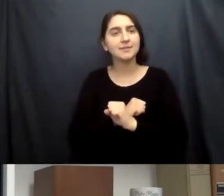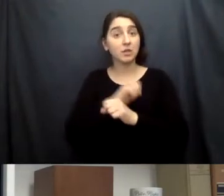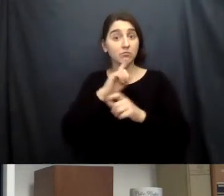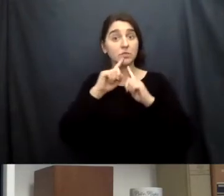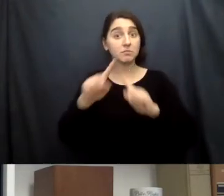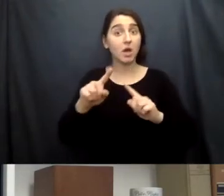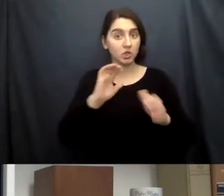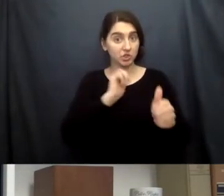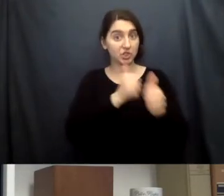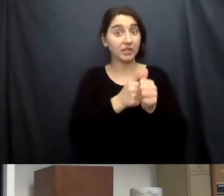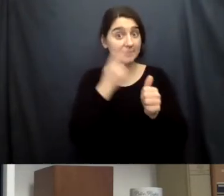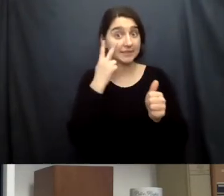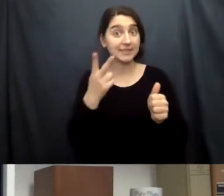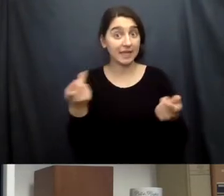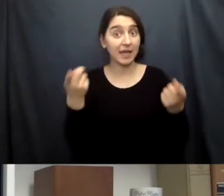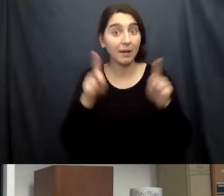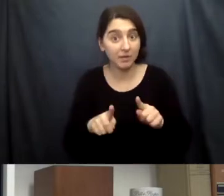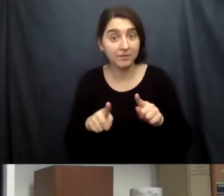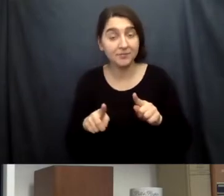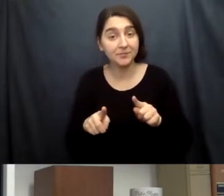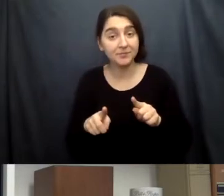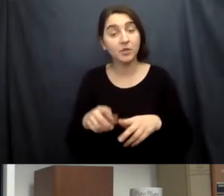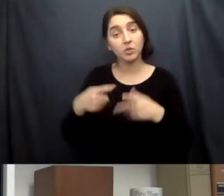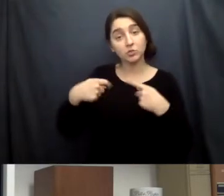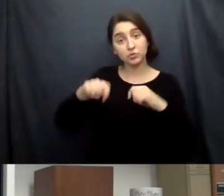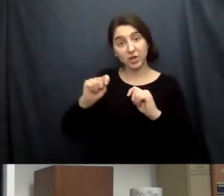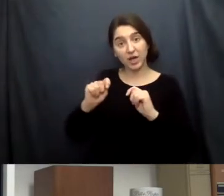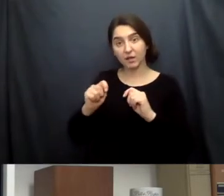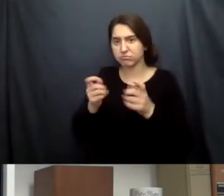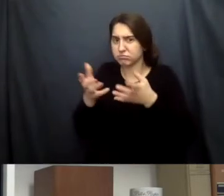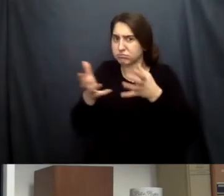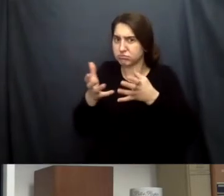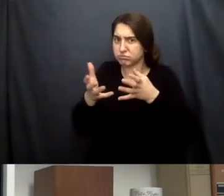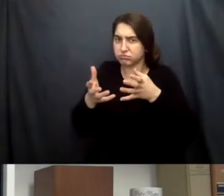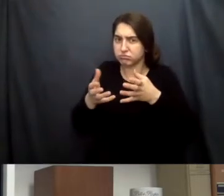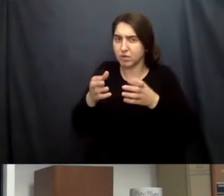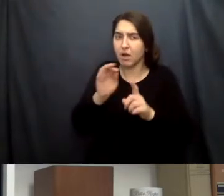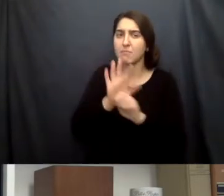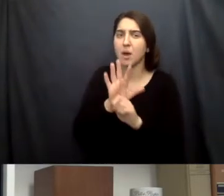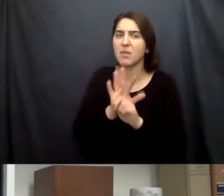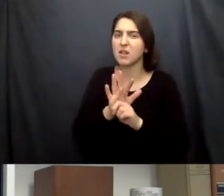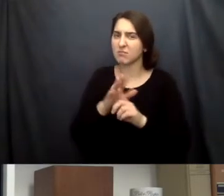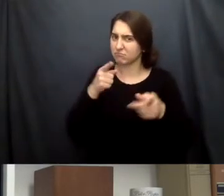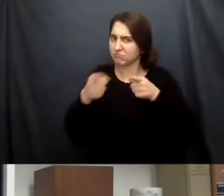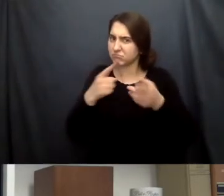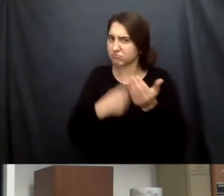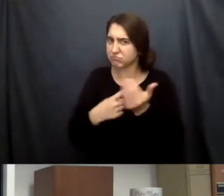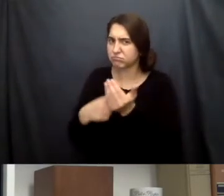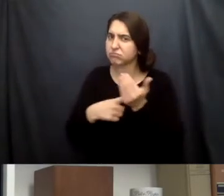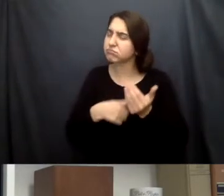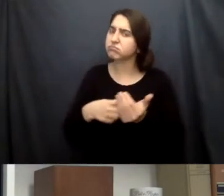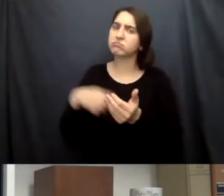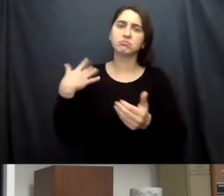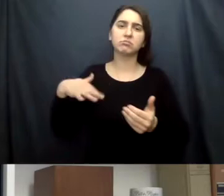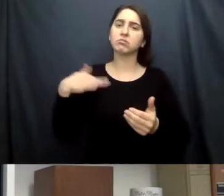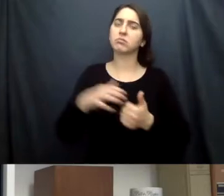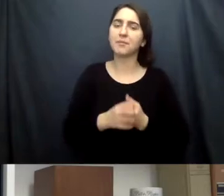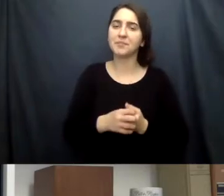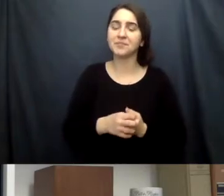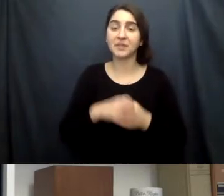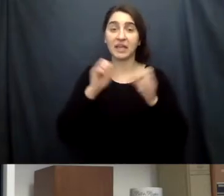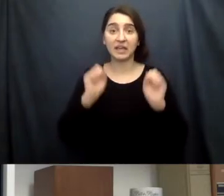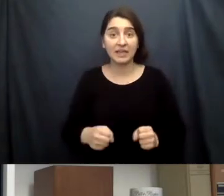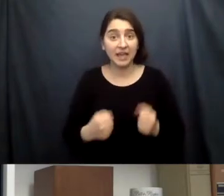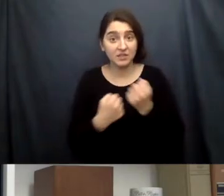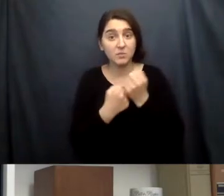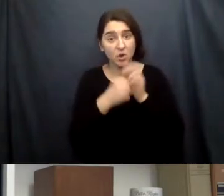to advocate for its protection and respond to challenges to it. We try to engage in the public